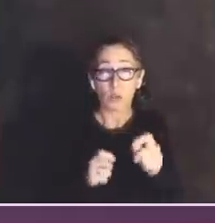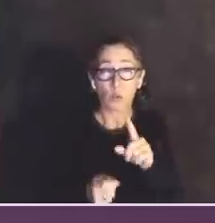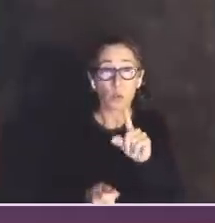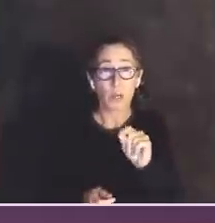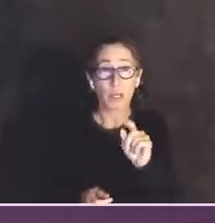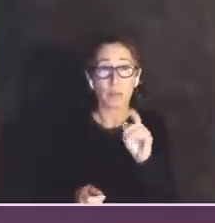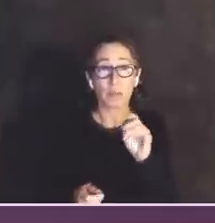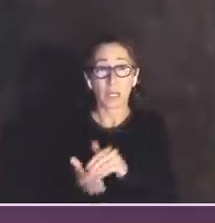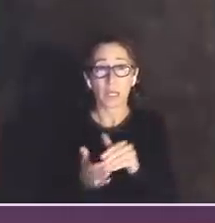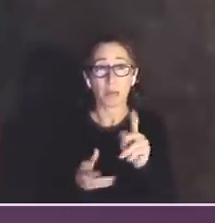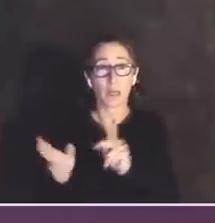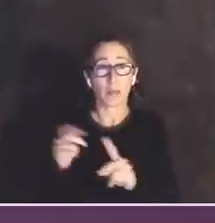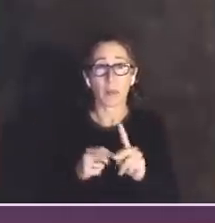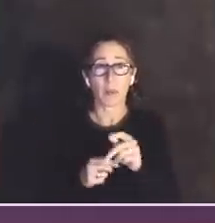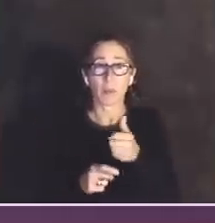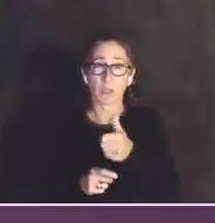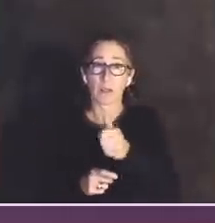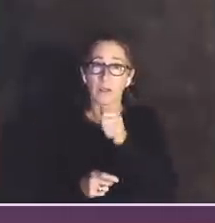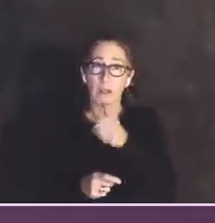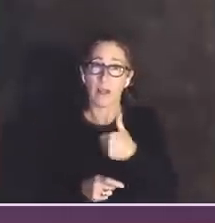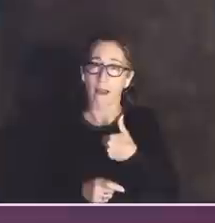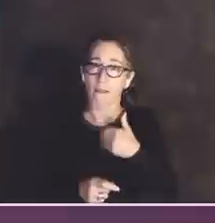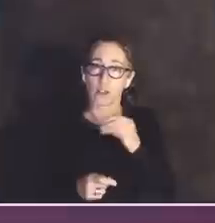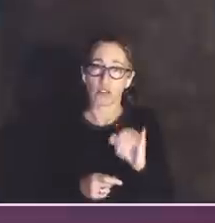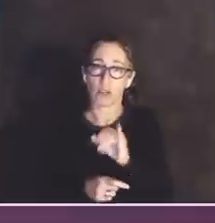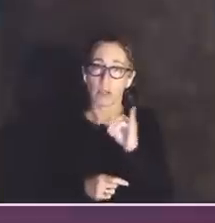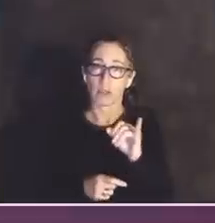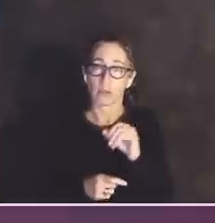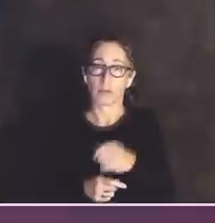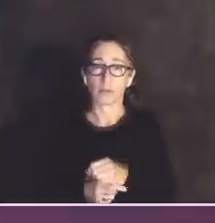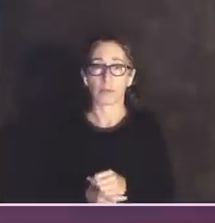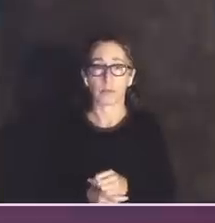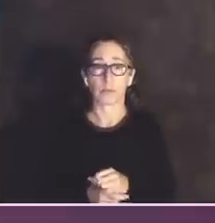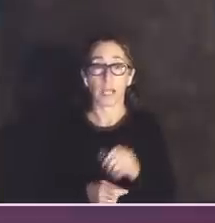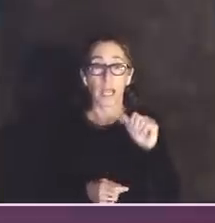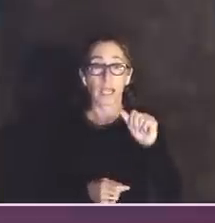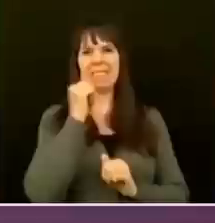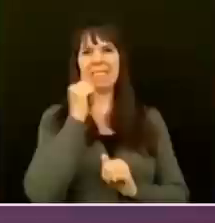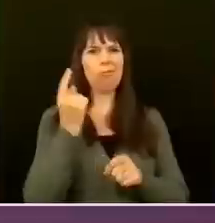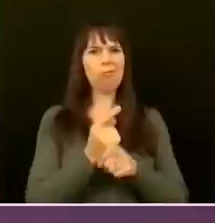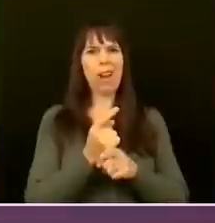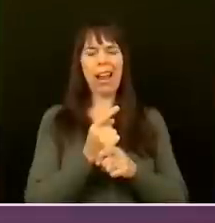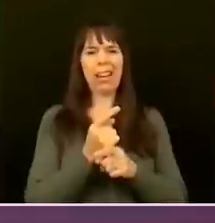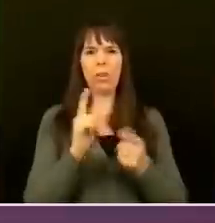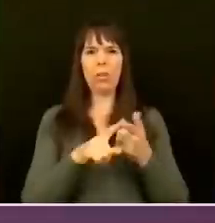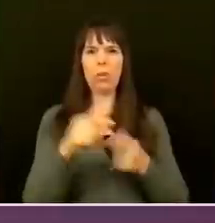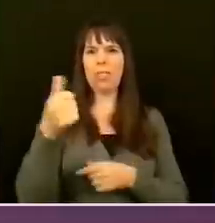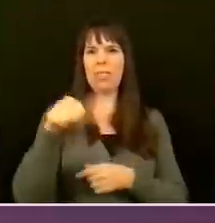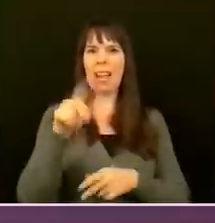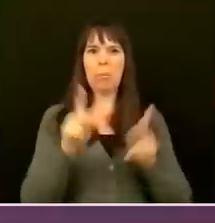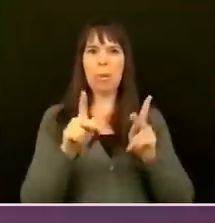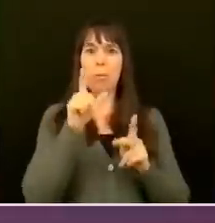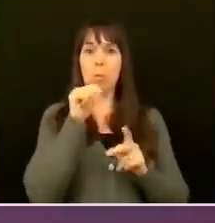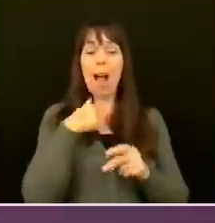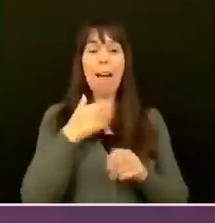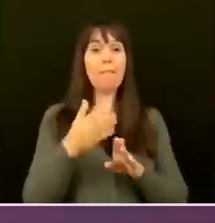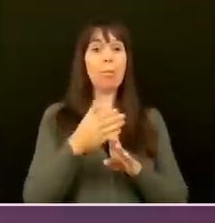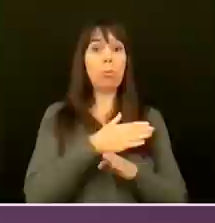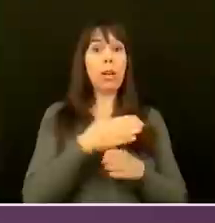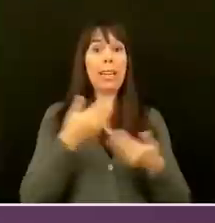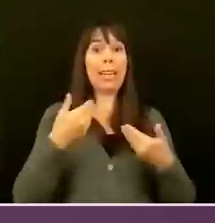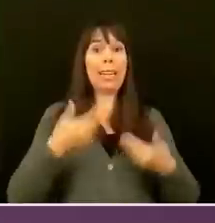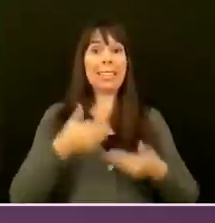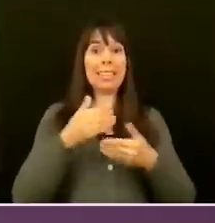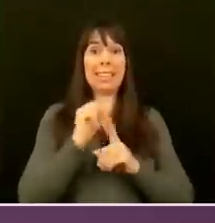The Affordable Care Act that said it's not right to deny people with pre-existing